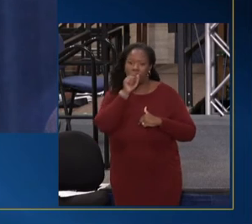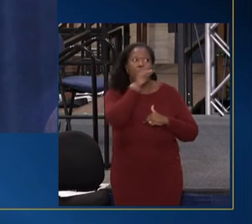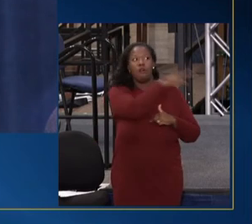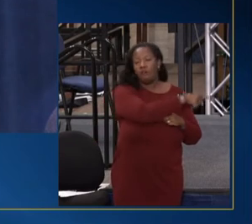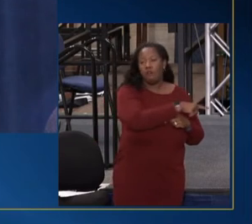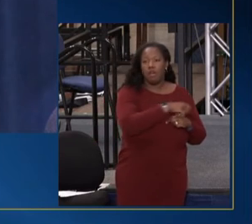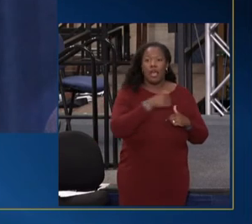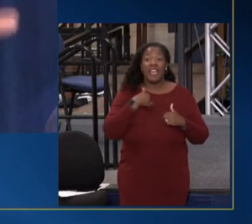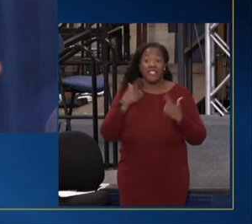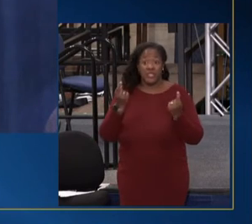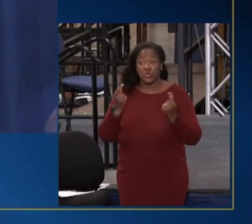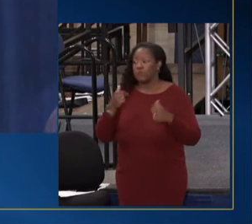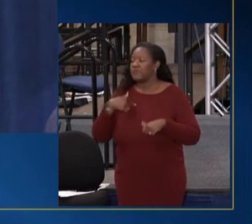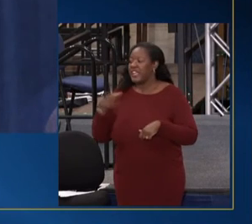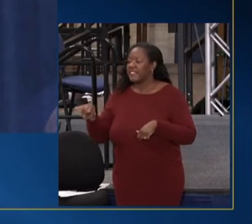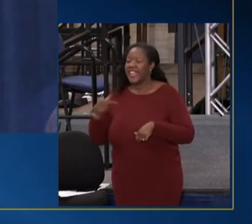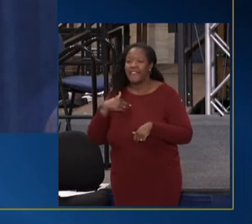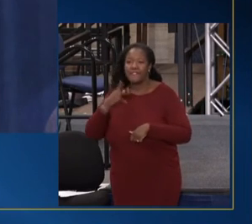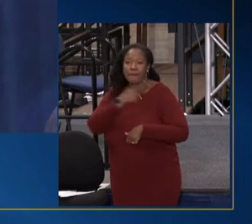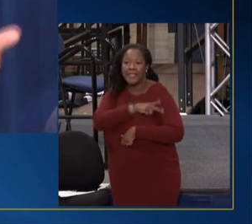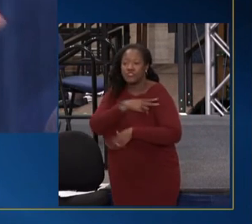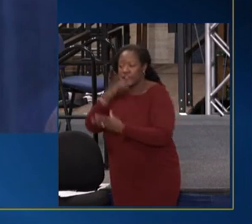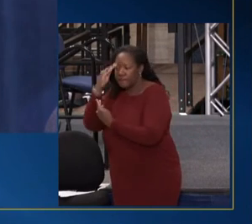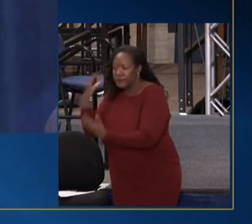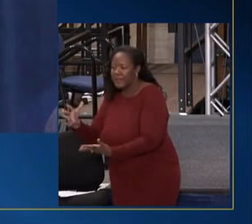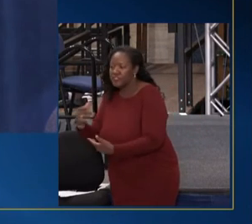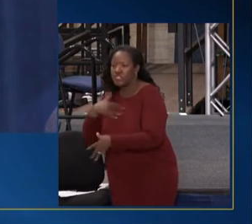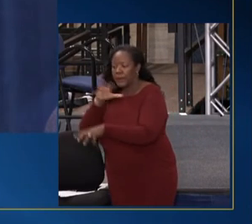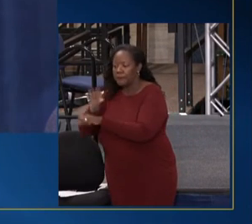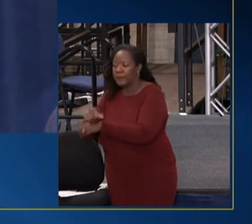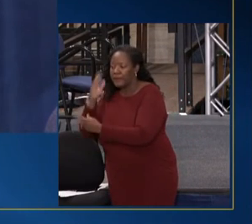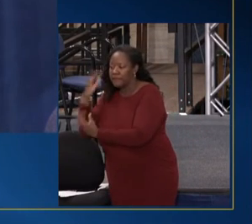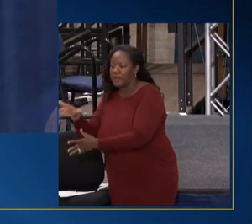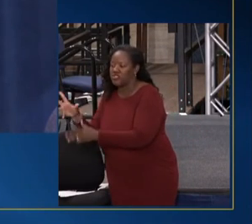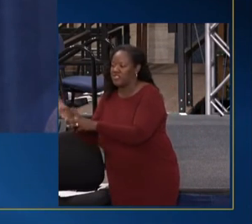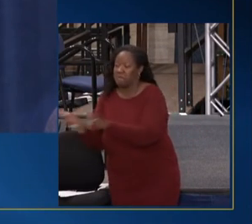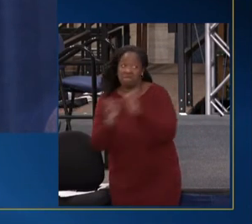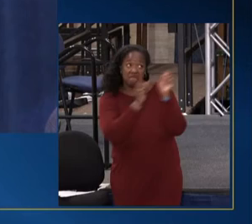patient information, appointment information, put it up online because,